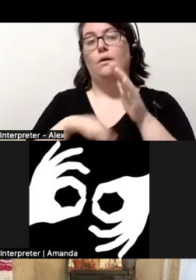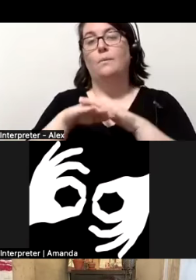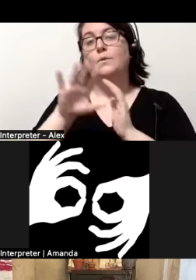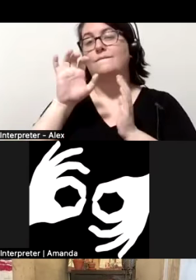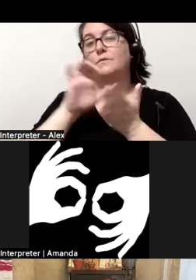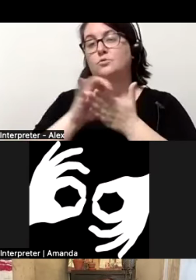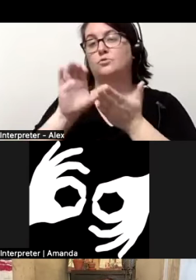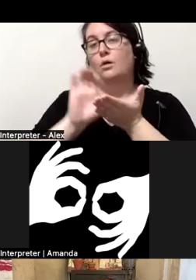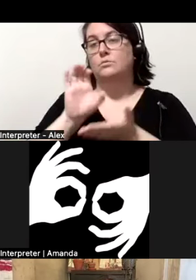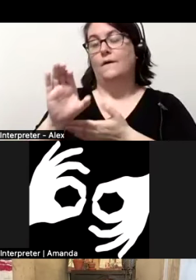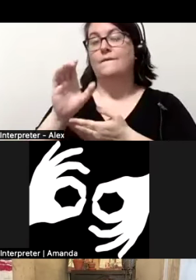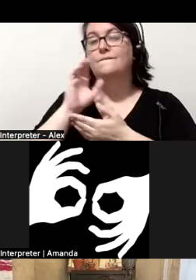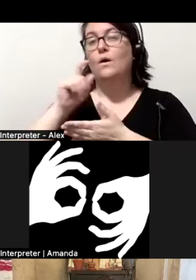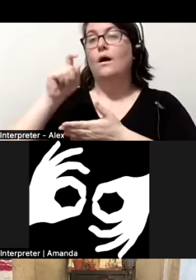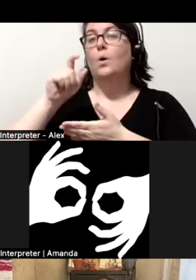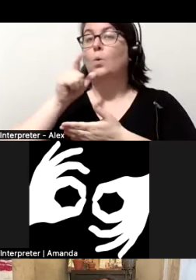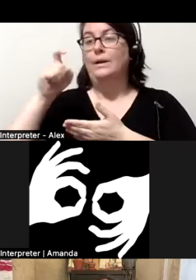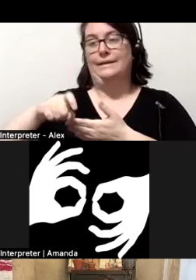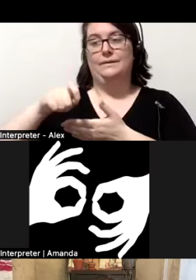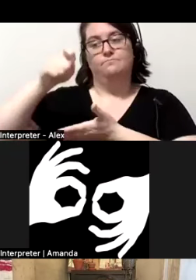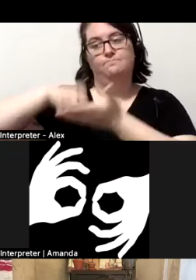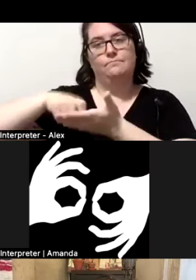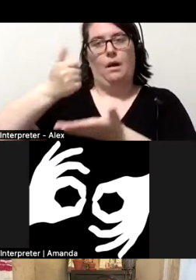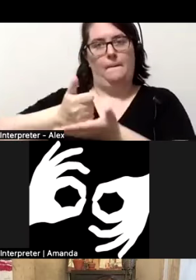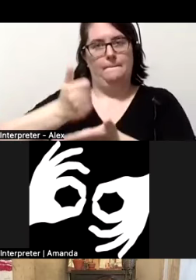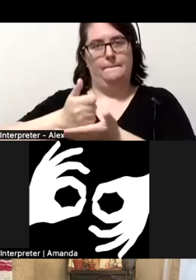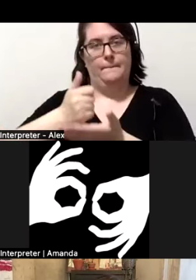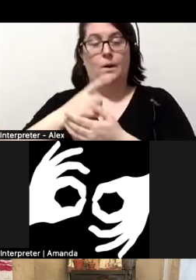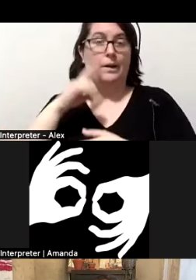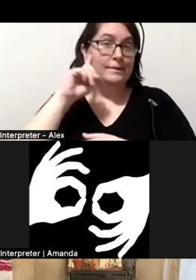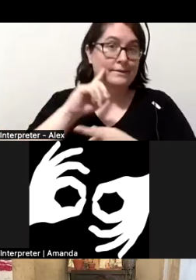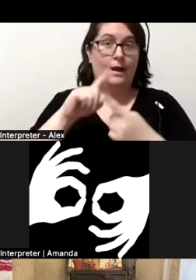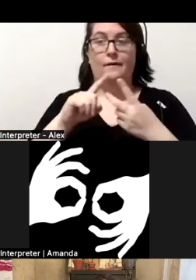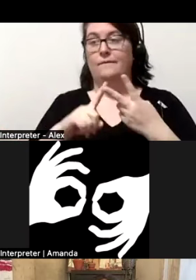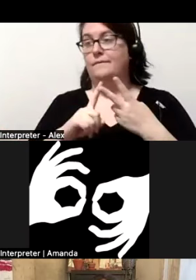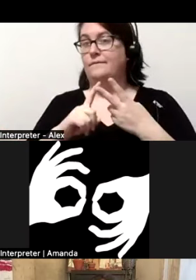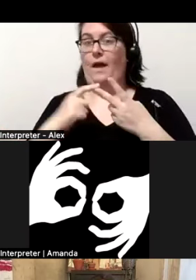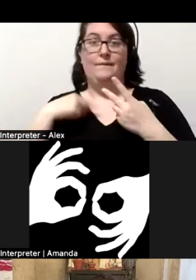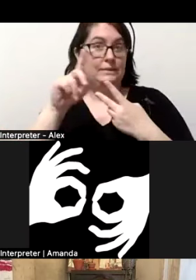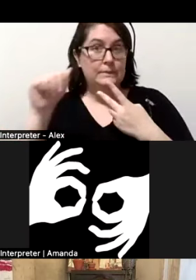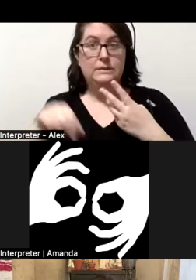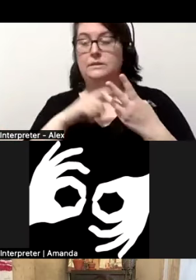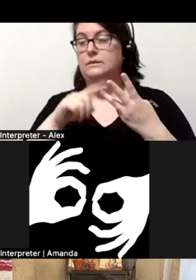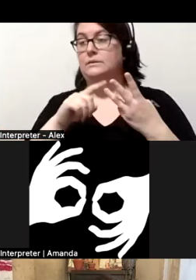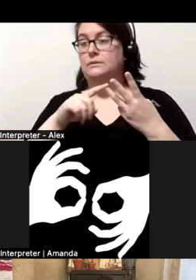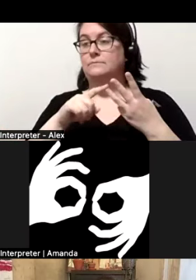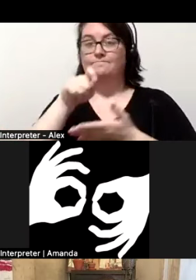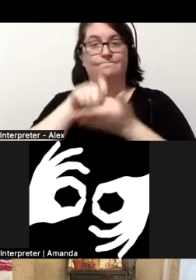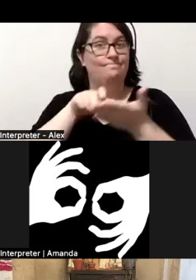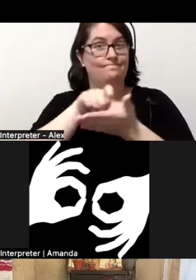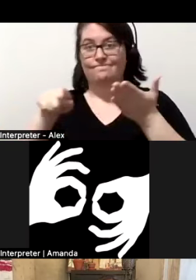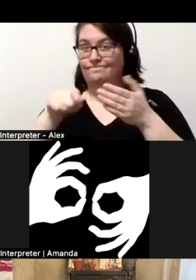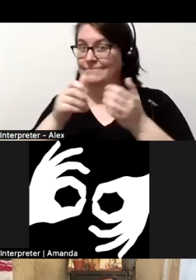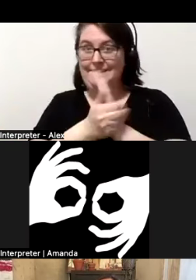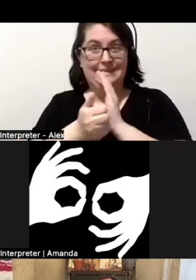writing services for applicants who are deaf, living with a disability, illiterate, or who do not have a working proficiency in English.